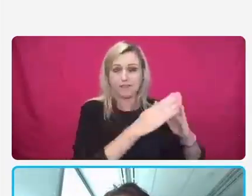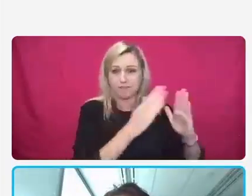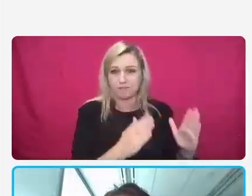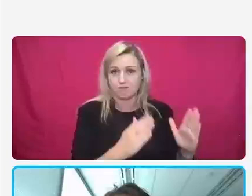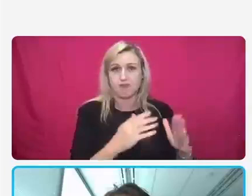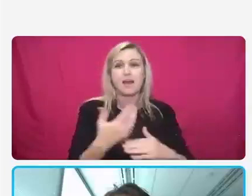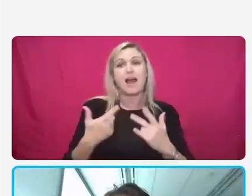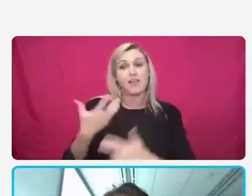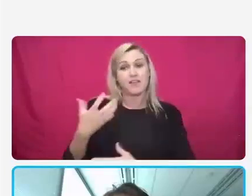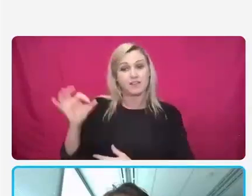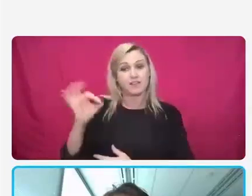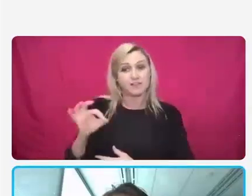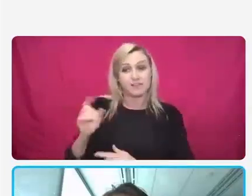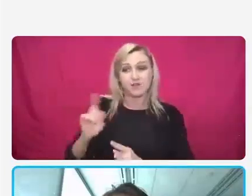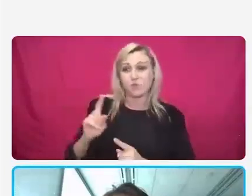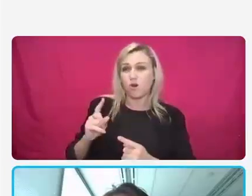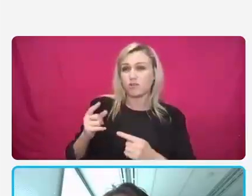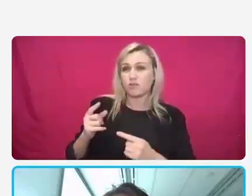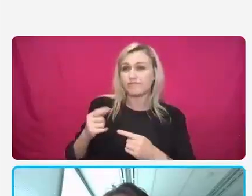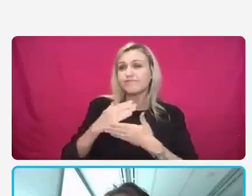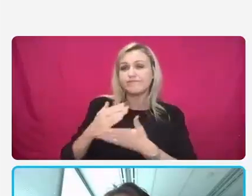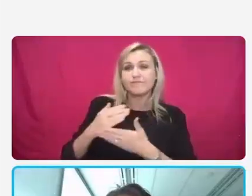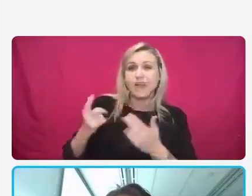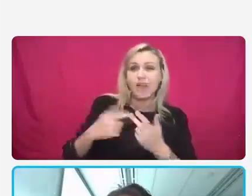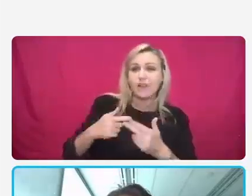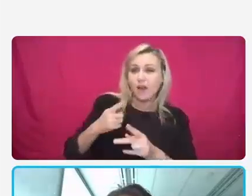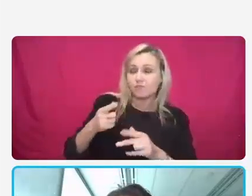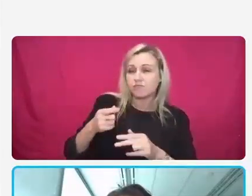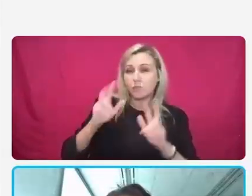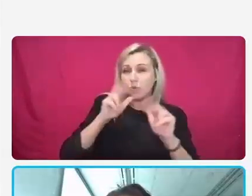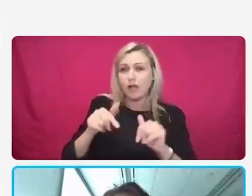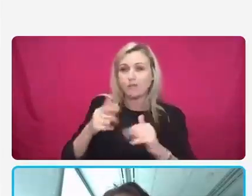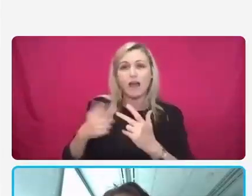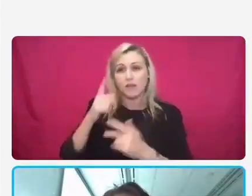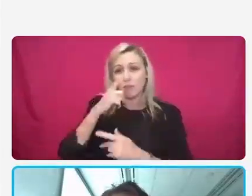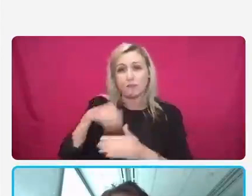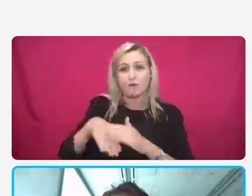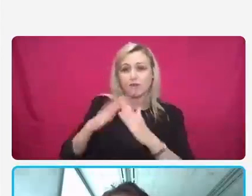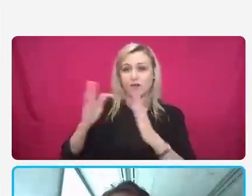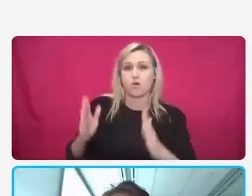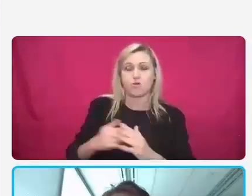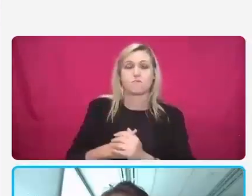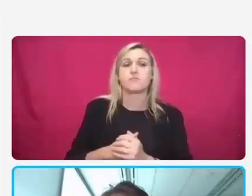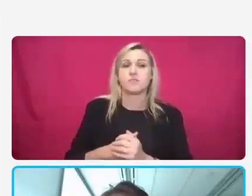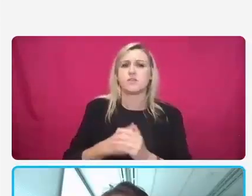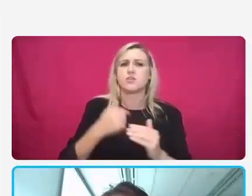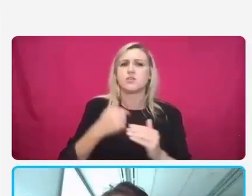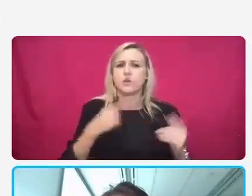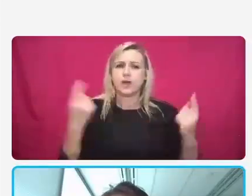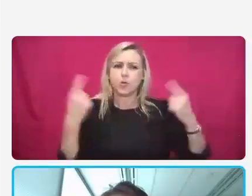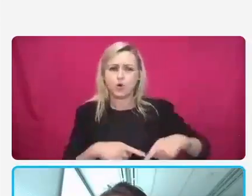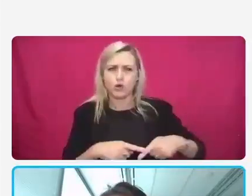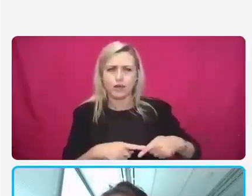remaining 50% was spent delivering shared care across all residents. In recognition of this, the case mix adjusted care time